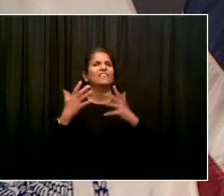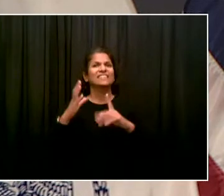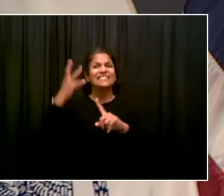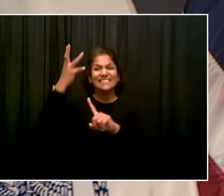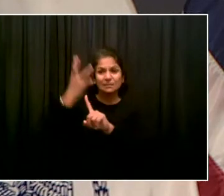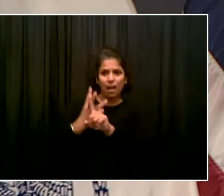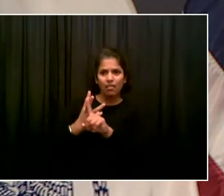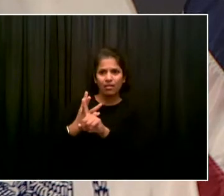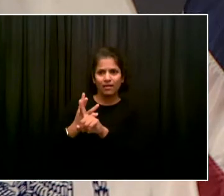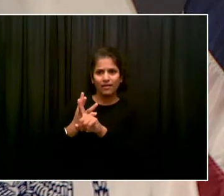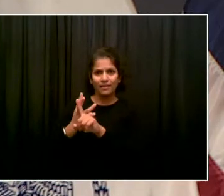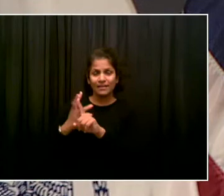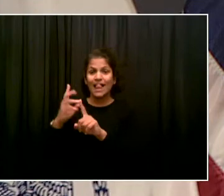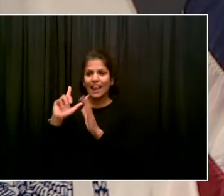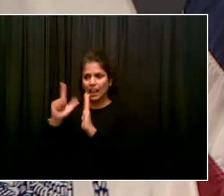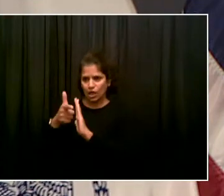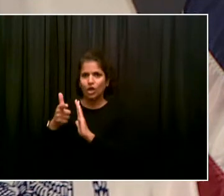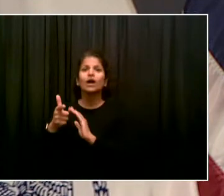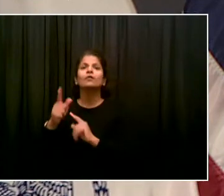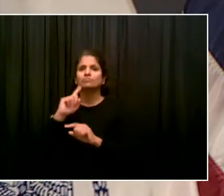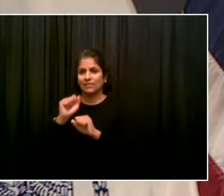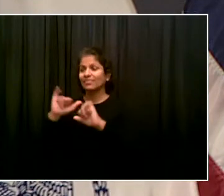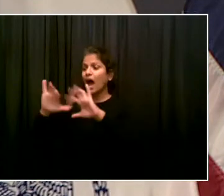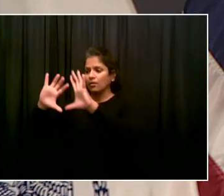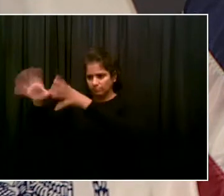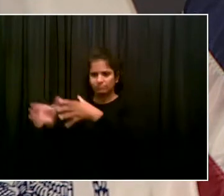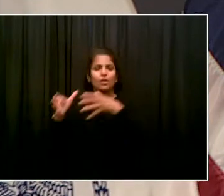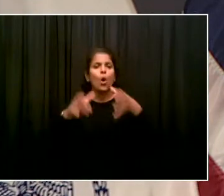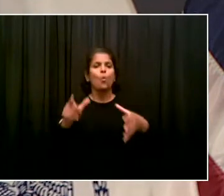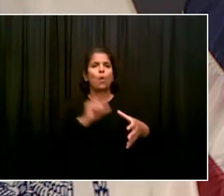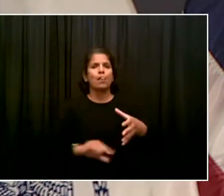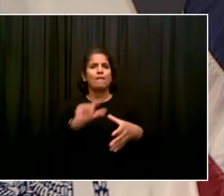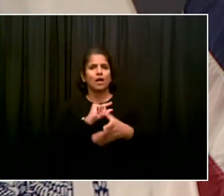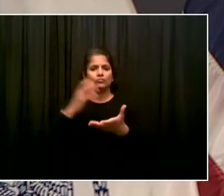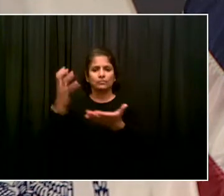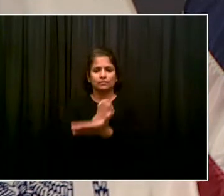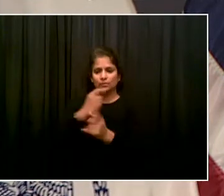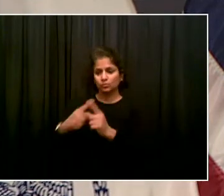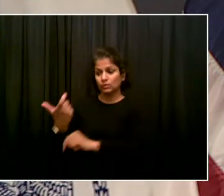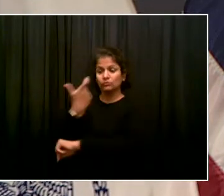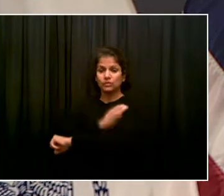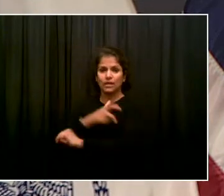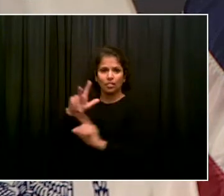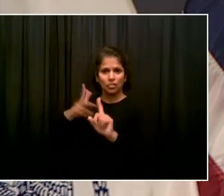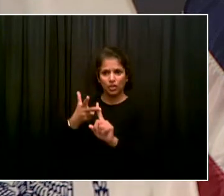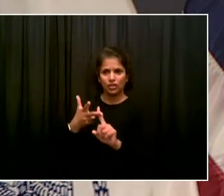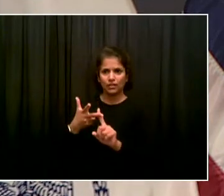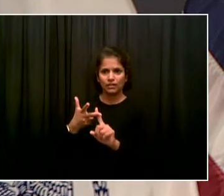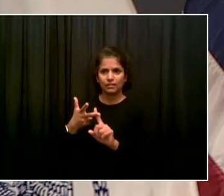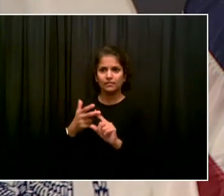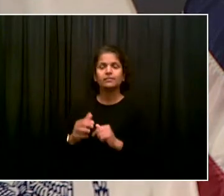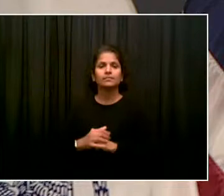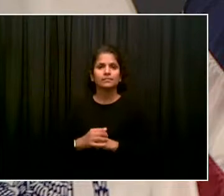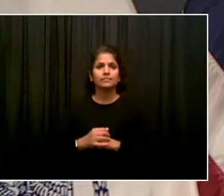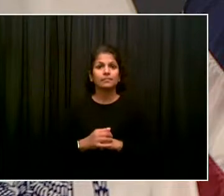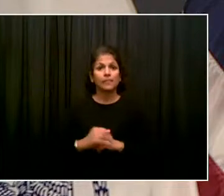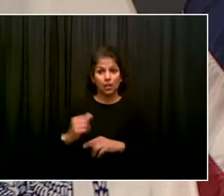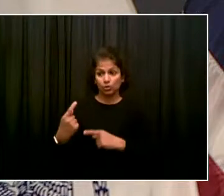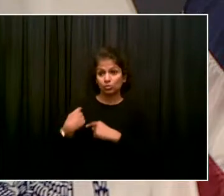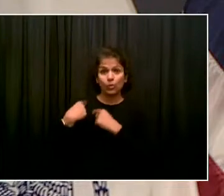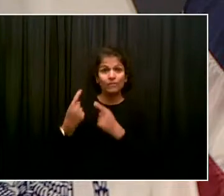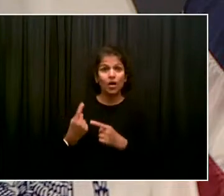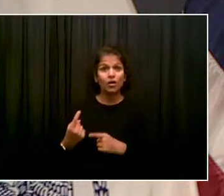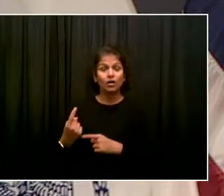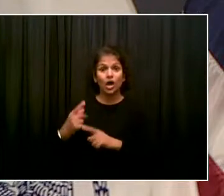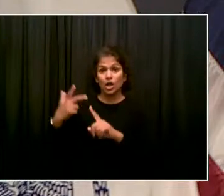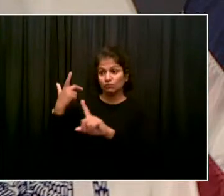are the population that's eligible for booster shots at this moment. Thus far, we've administered a little bit